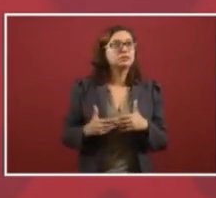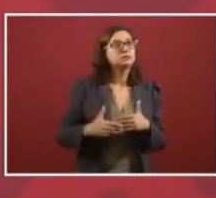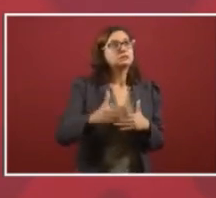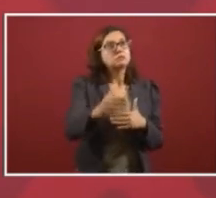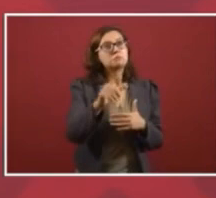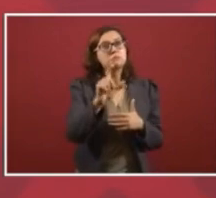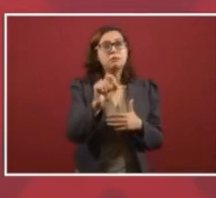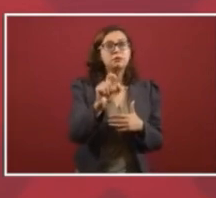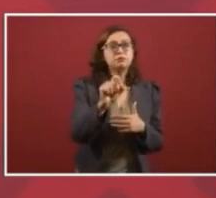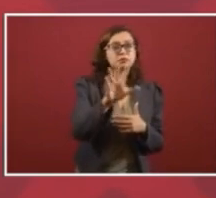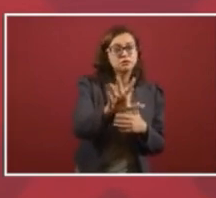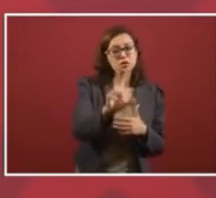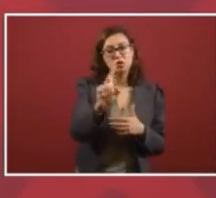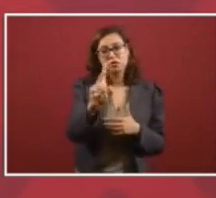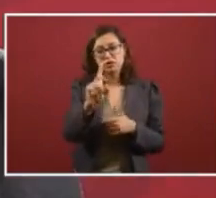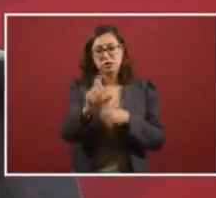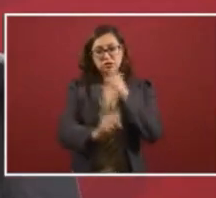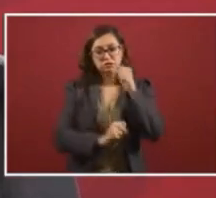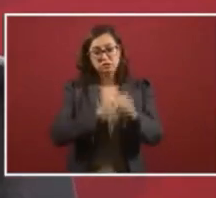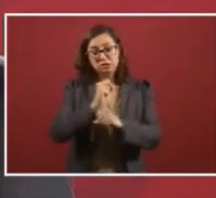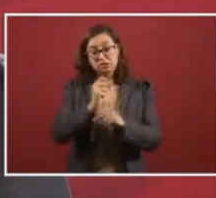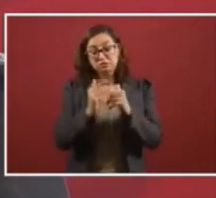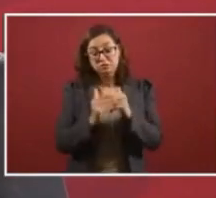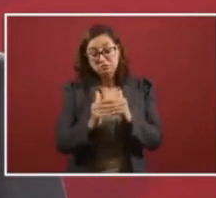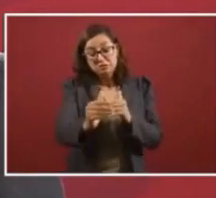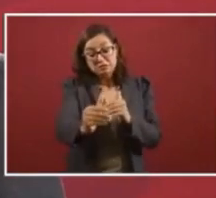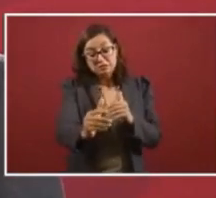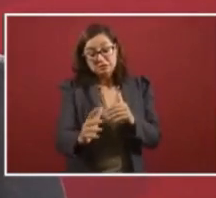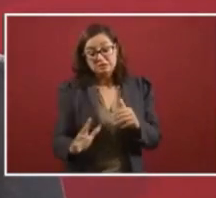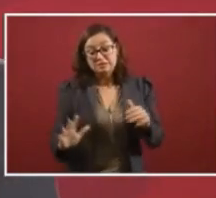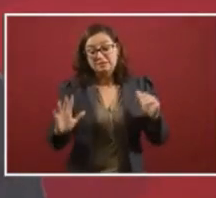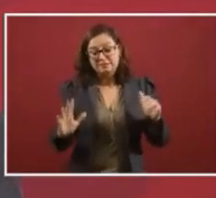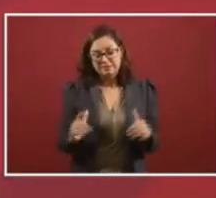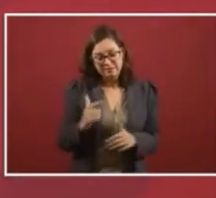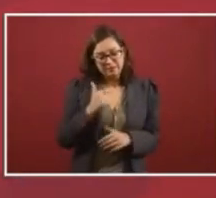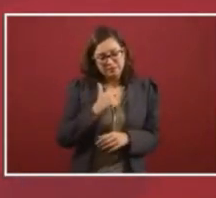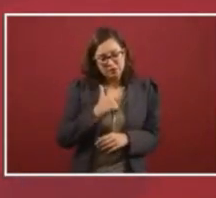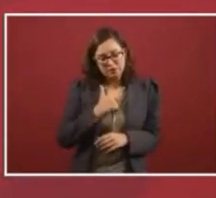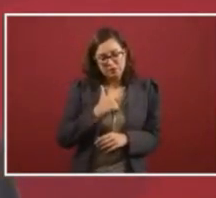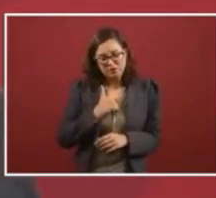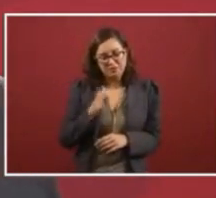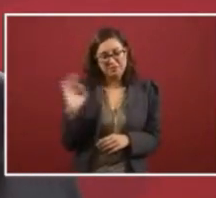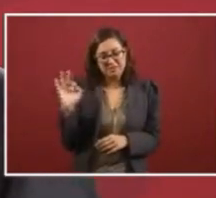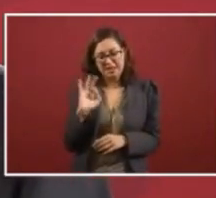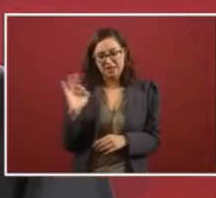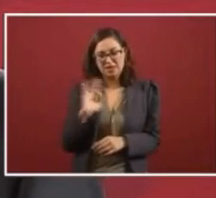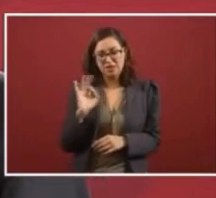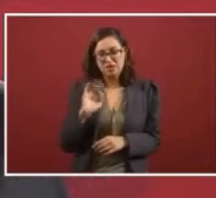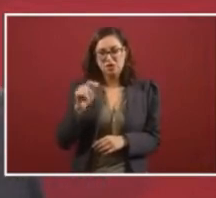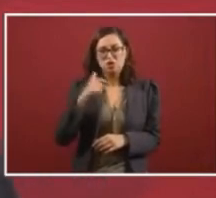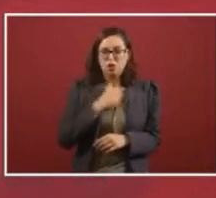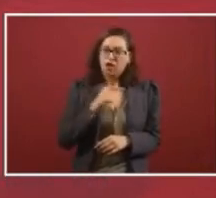we're talking about 25 to 30 years, and by that time,